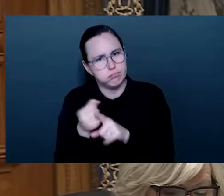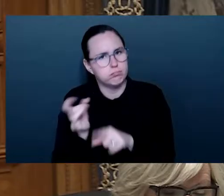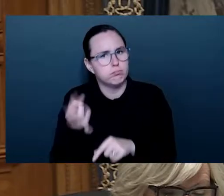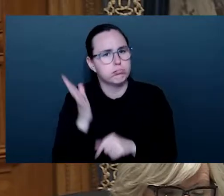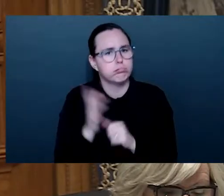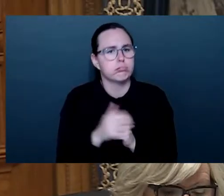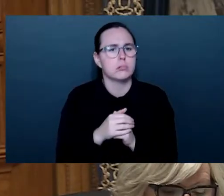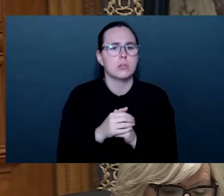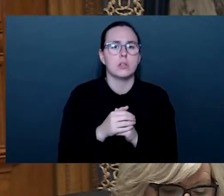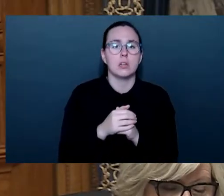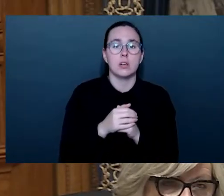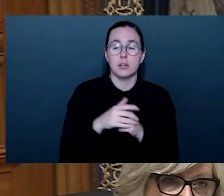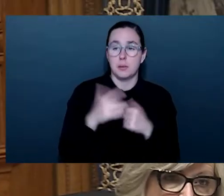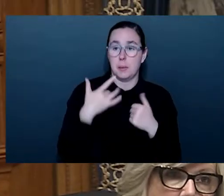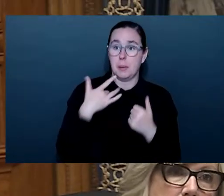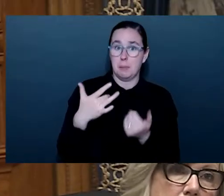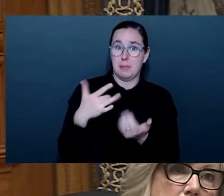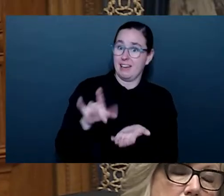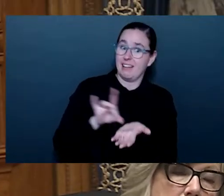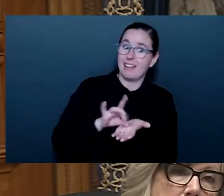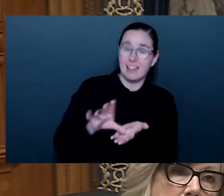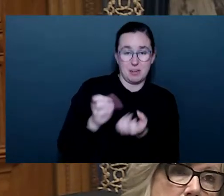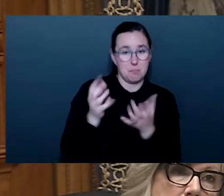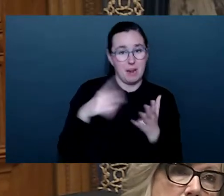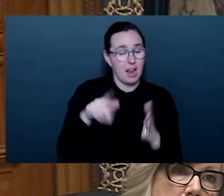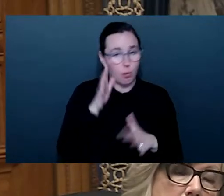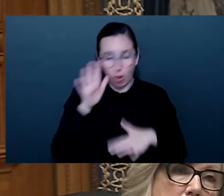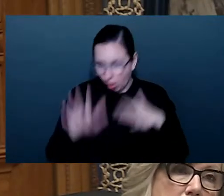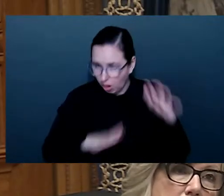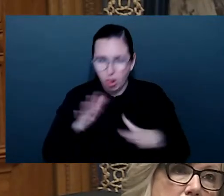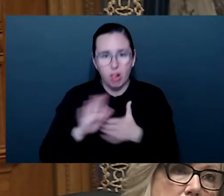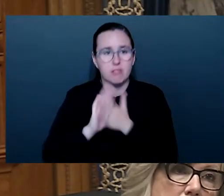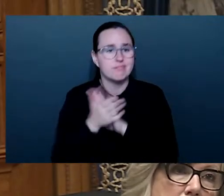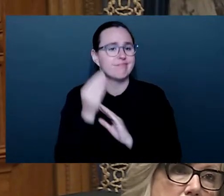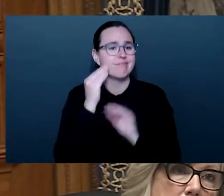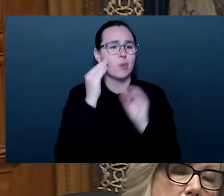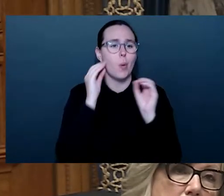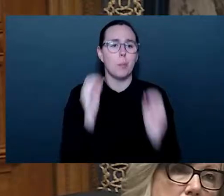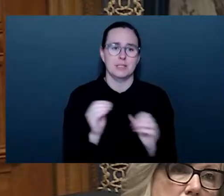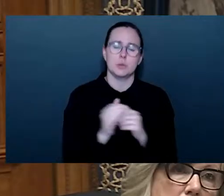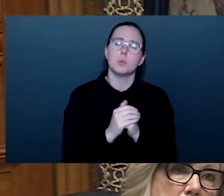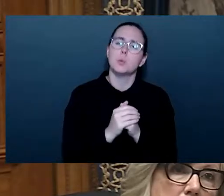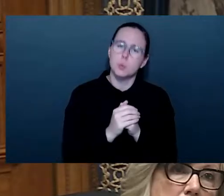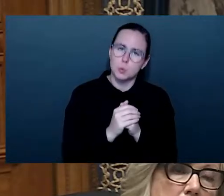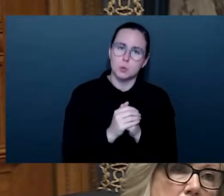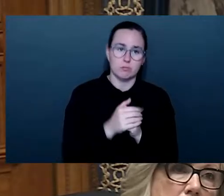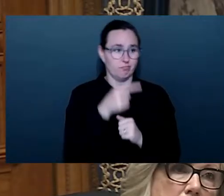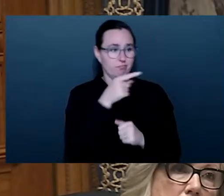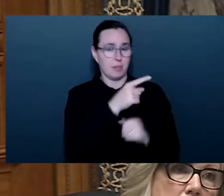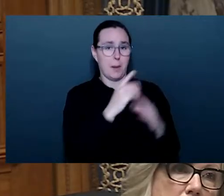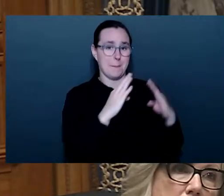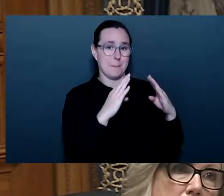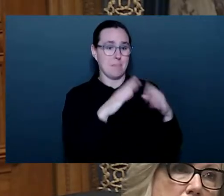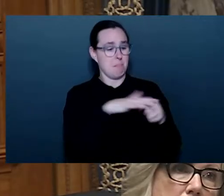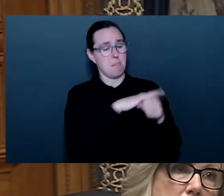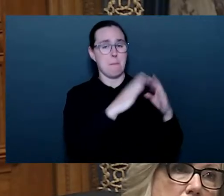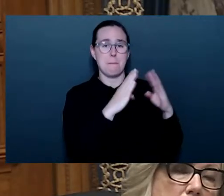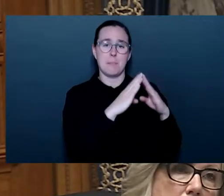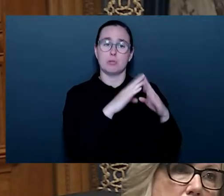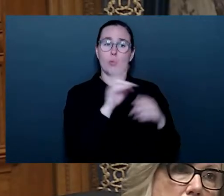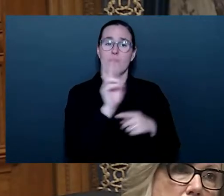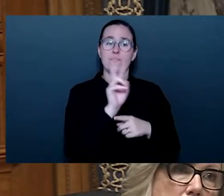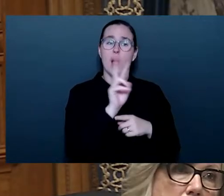a 2025 homeless count in Metro Vancouver, evictions were the cause of homelessness for nearly half